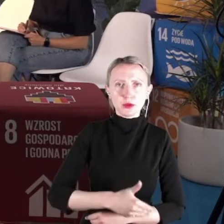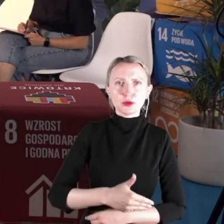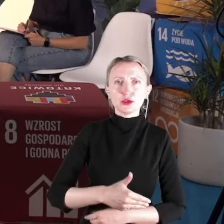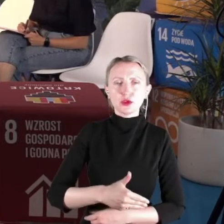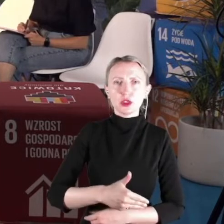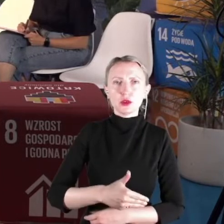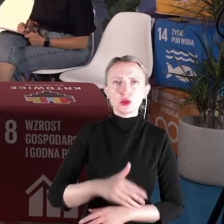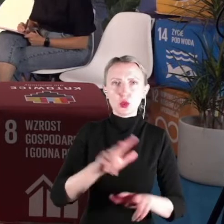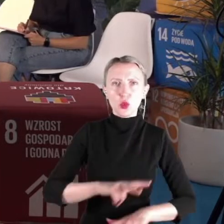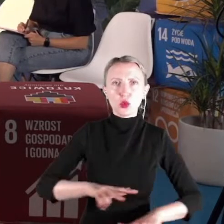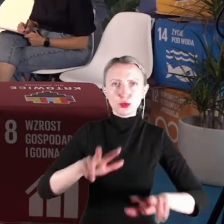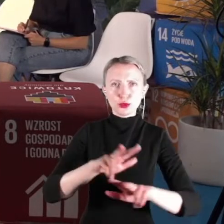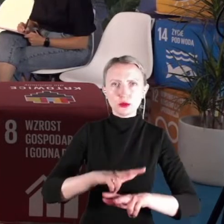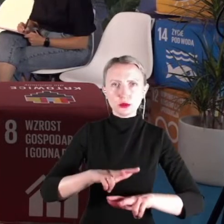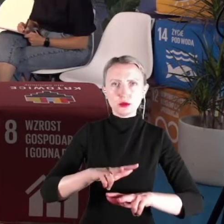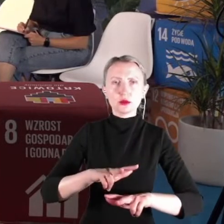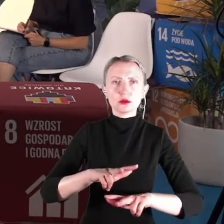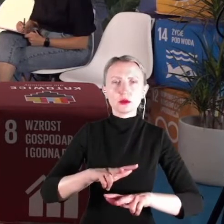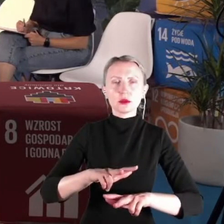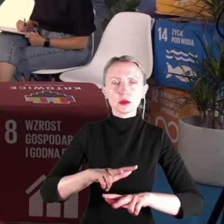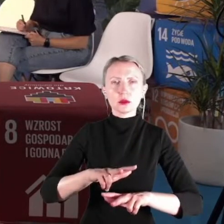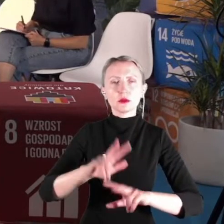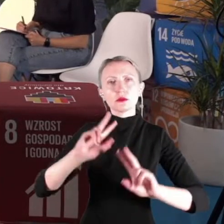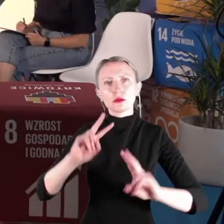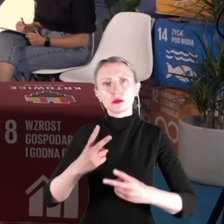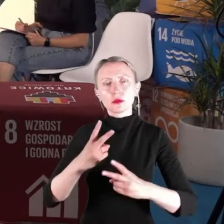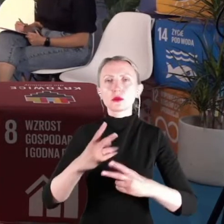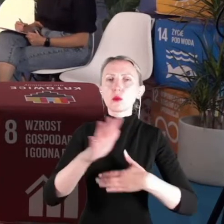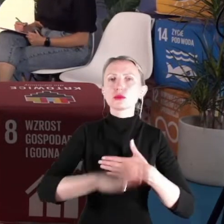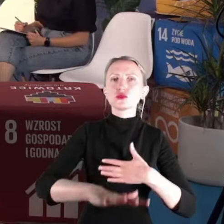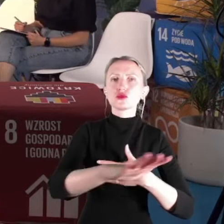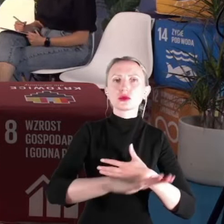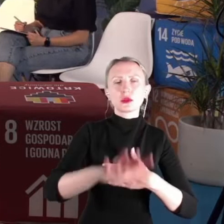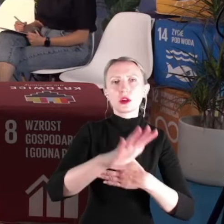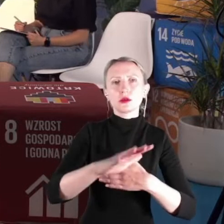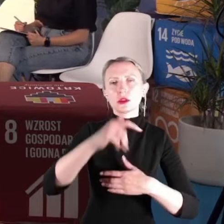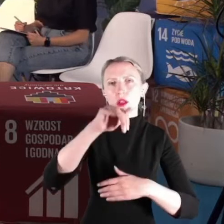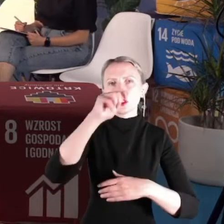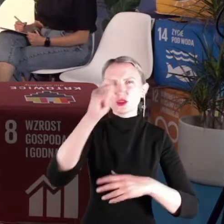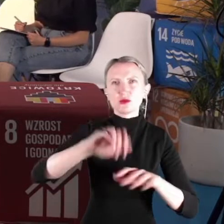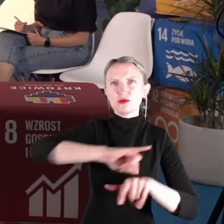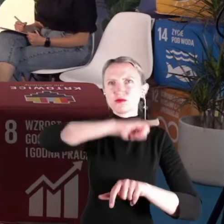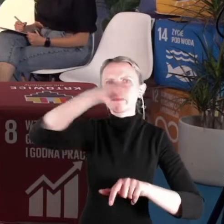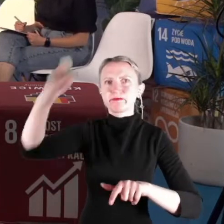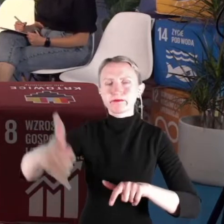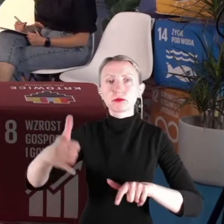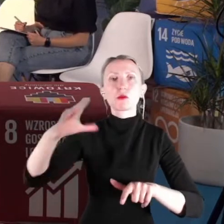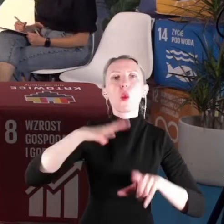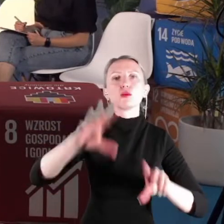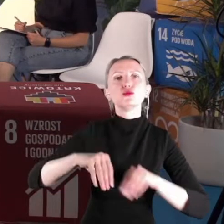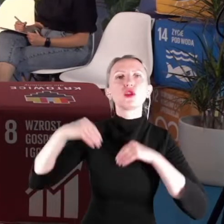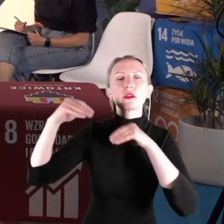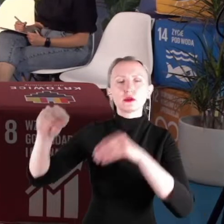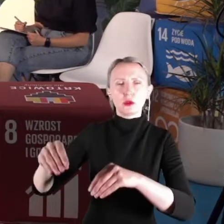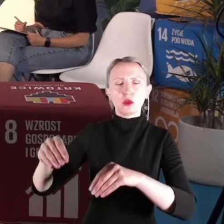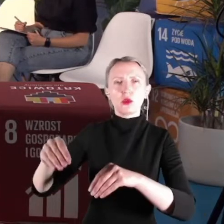were controversially relocated and important public infrastructure was implemented, such as the cultural center of Moravia. The neighborhood was no